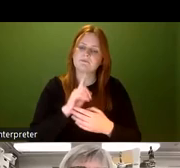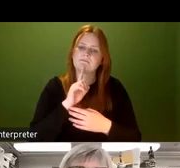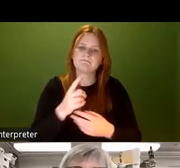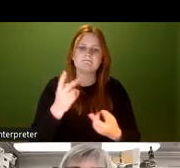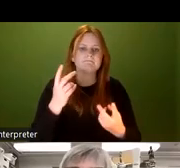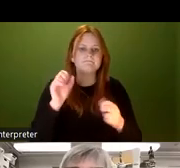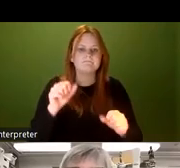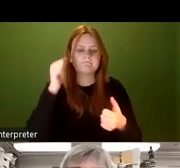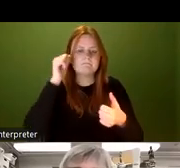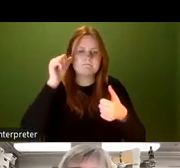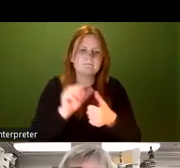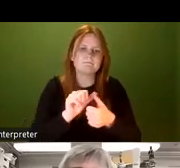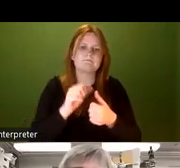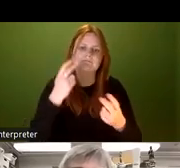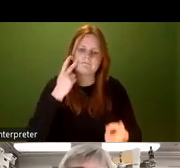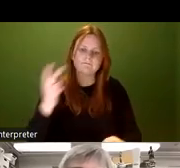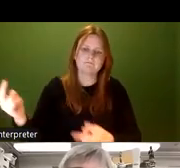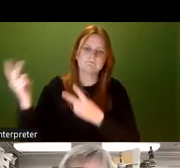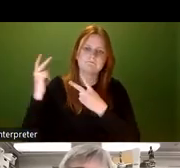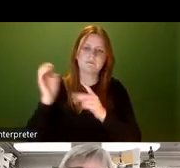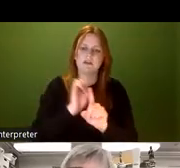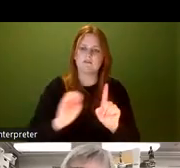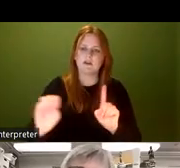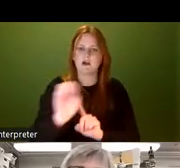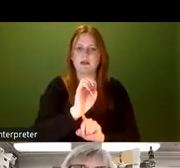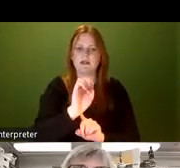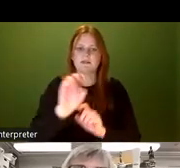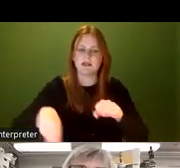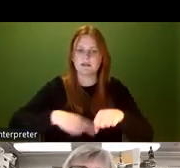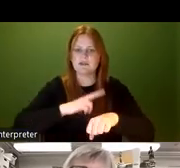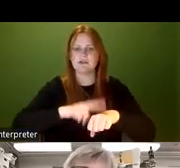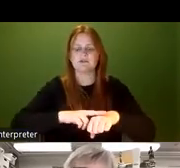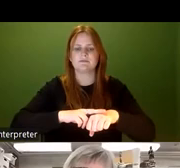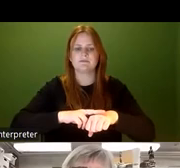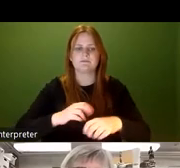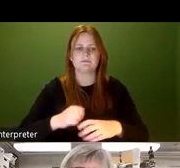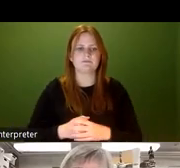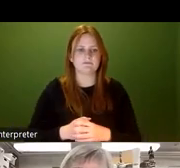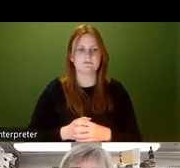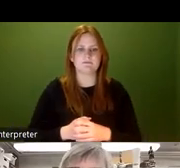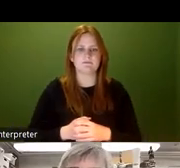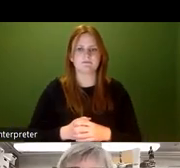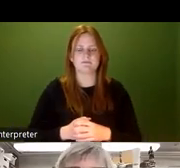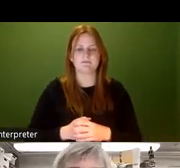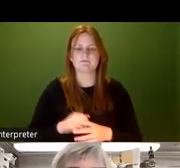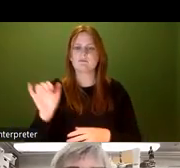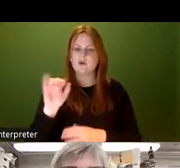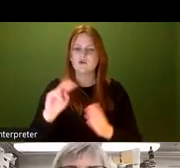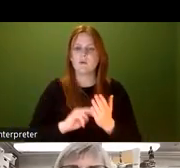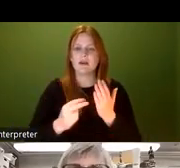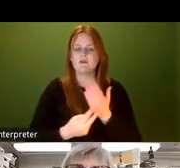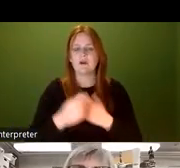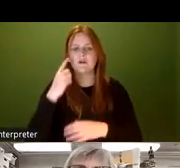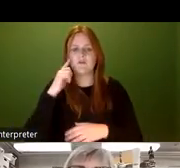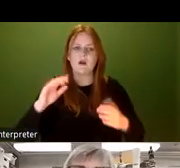commemorate the environment, nature, and they also stand in as a metaphor for the